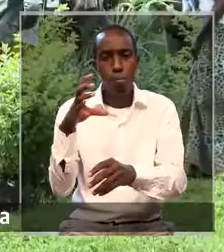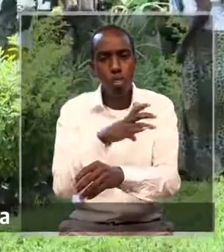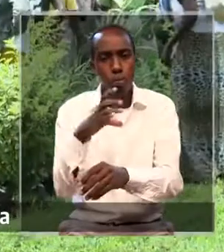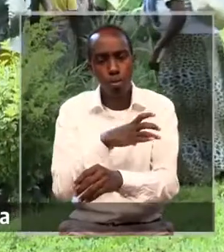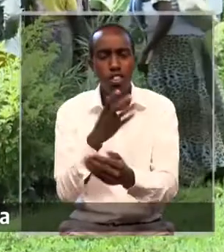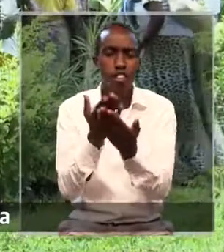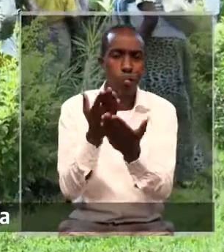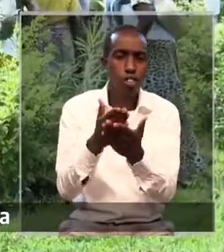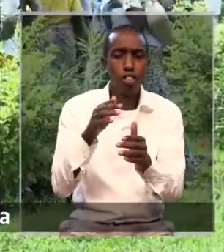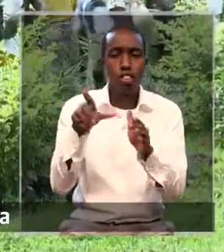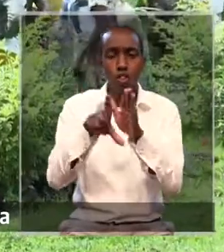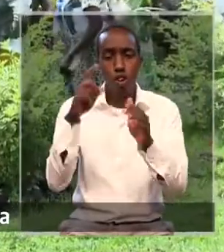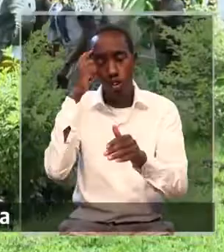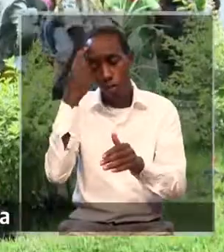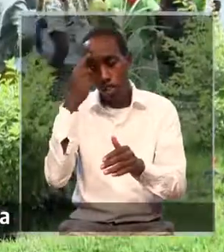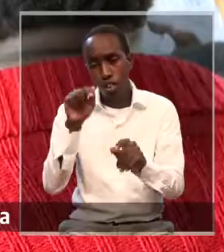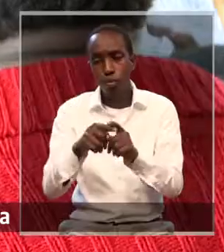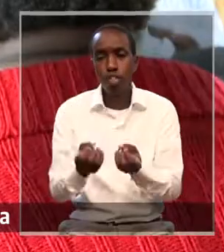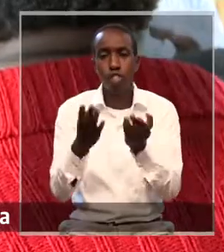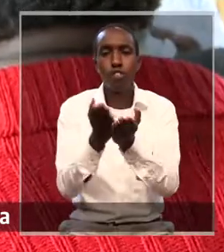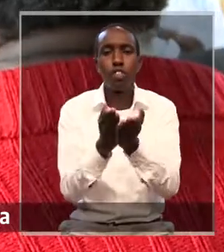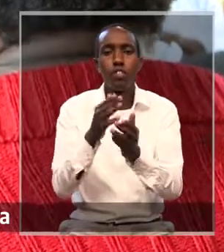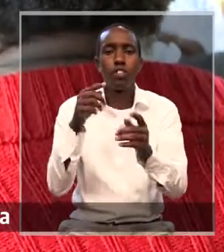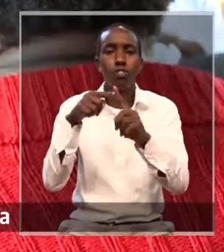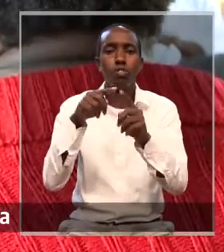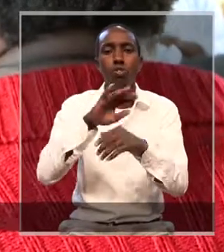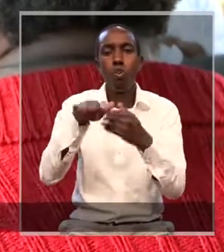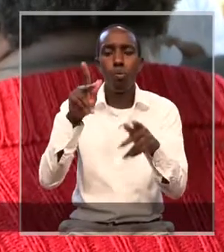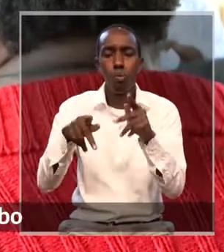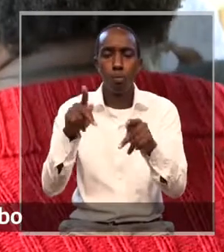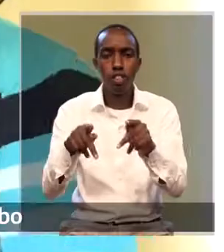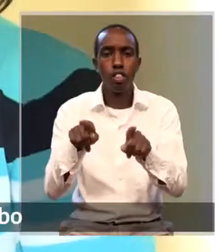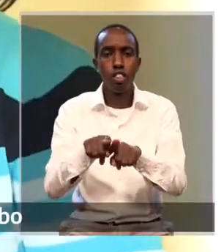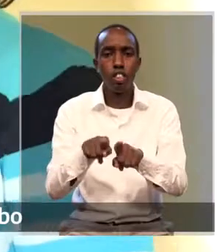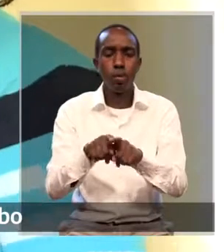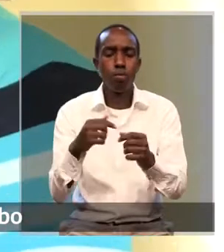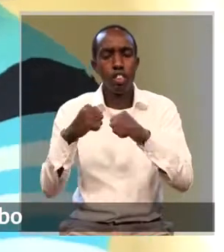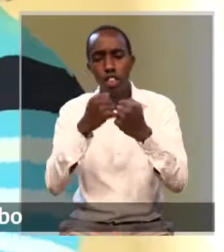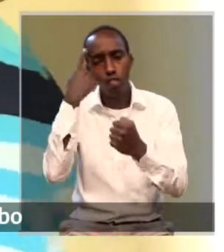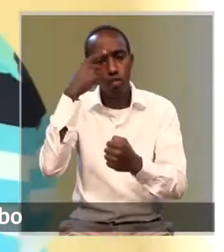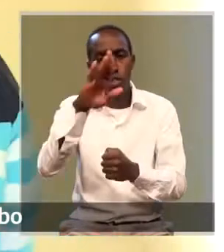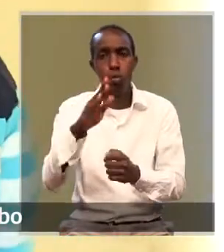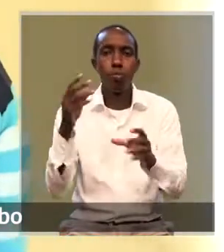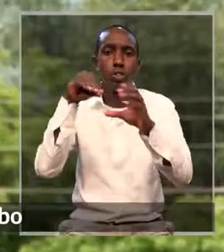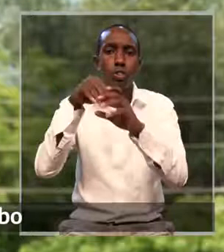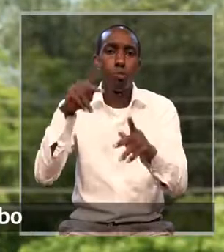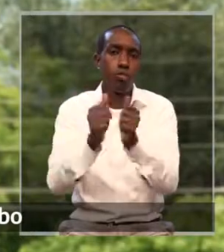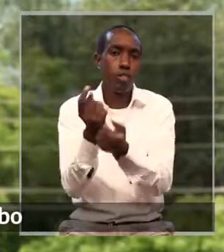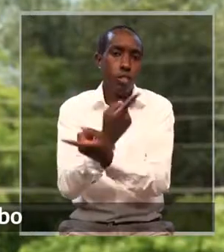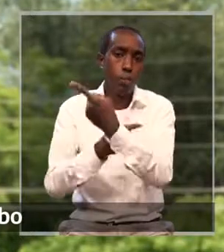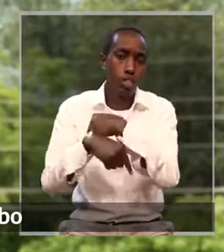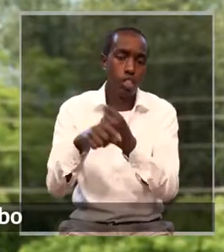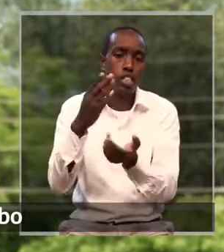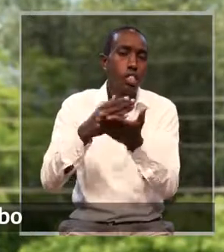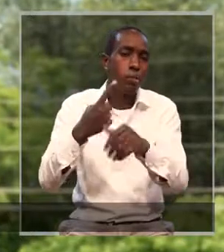and demands on local government to deliver services to local populations. And it's challenging for them to include people with